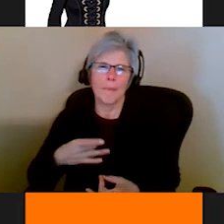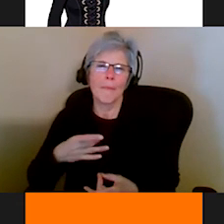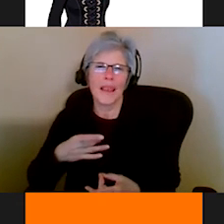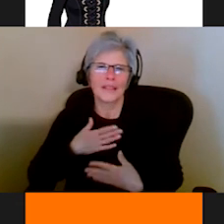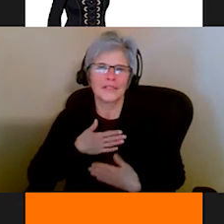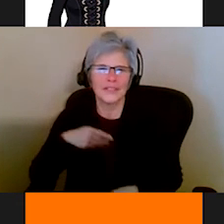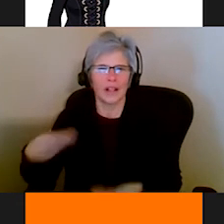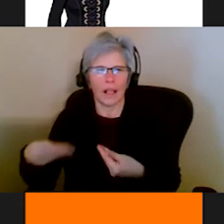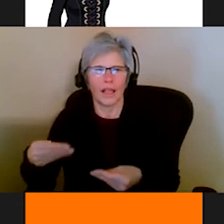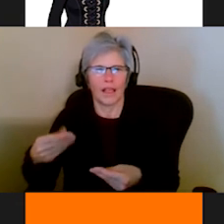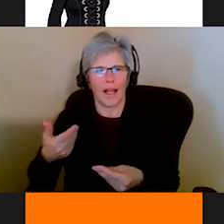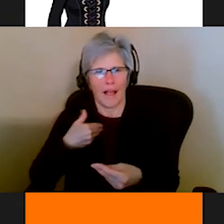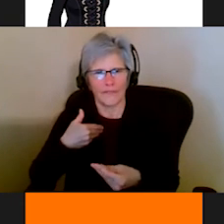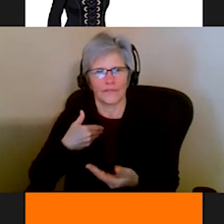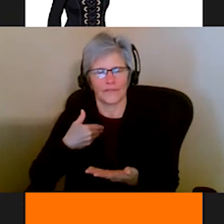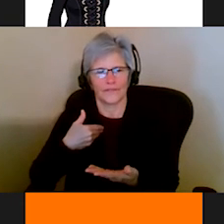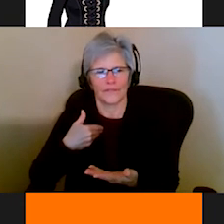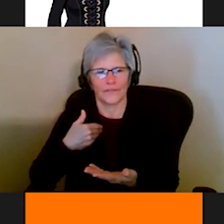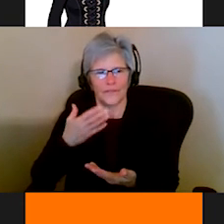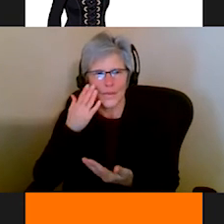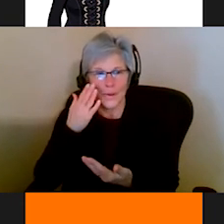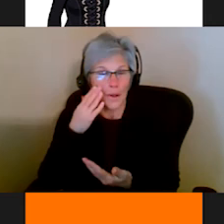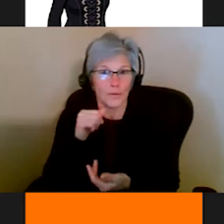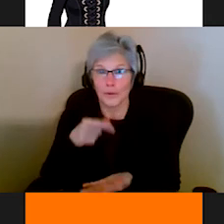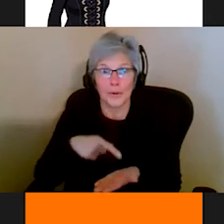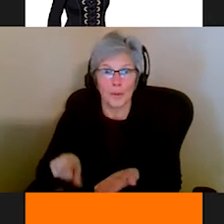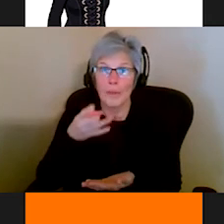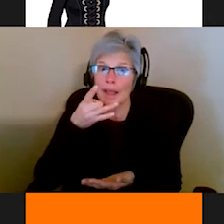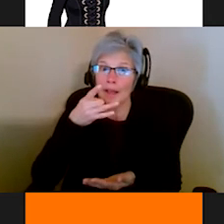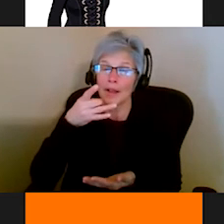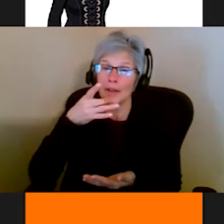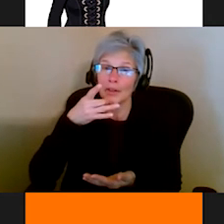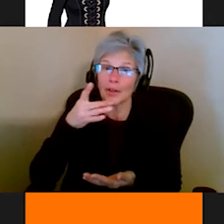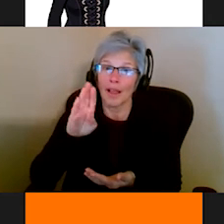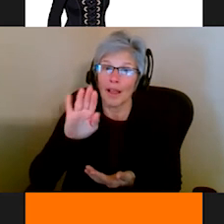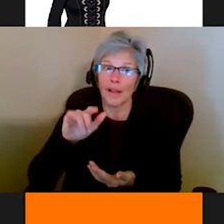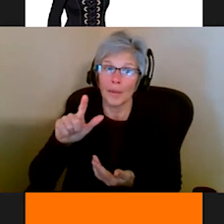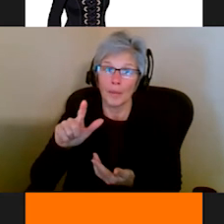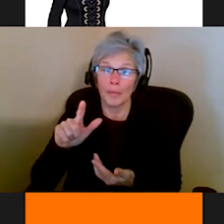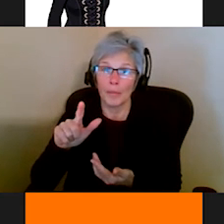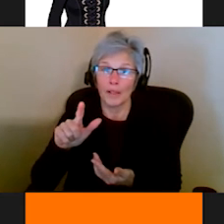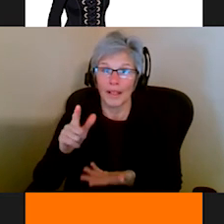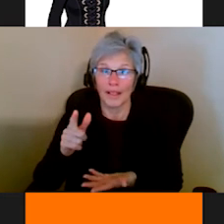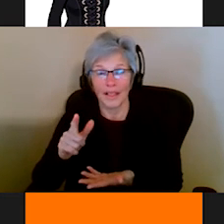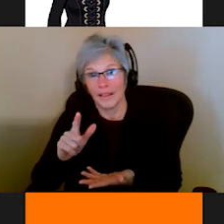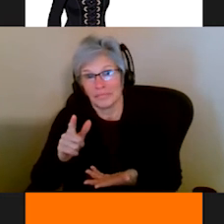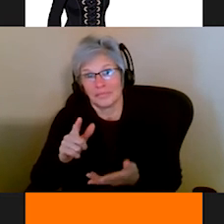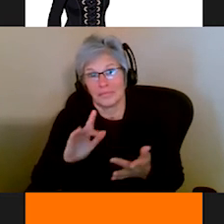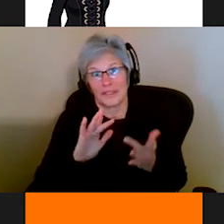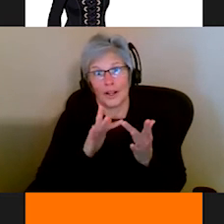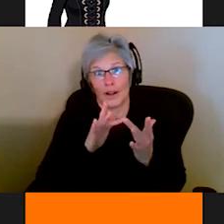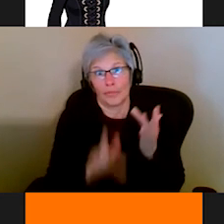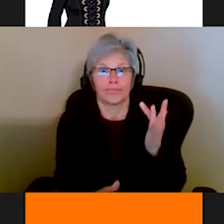things. When you don't pay your light bill, then you're out of comics. Internet's out.